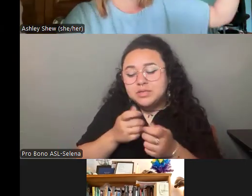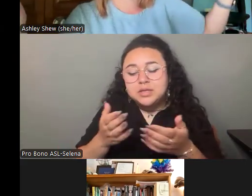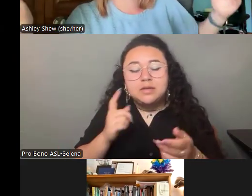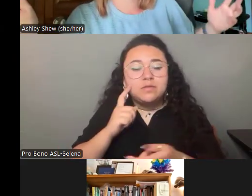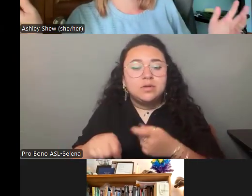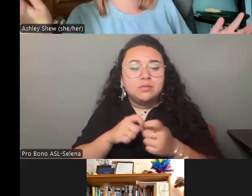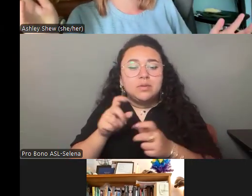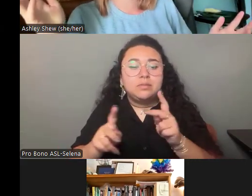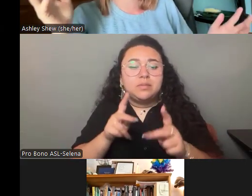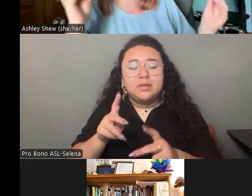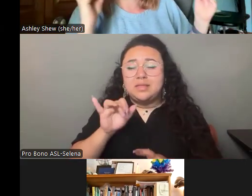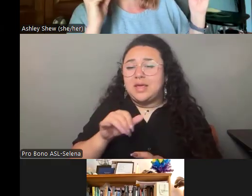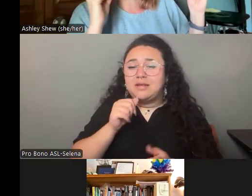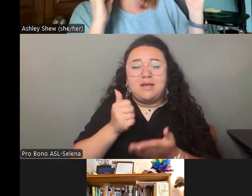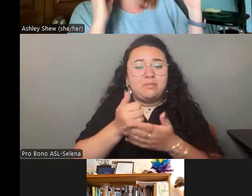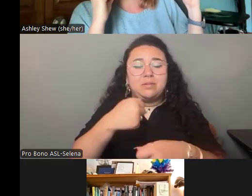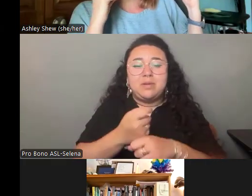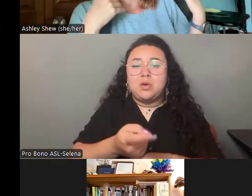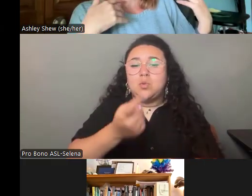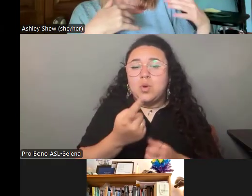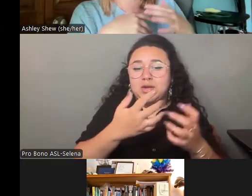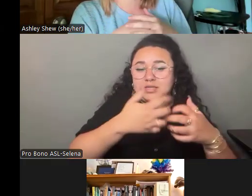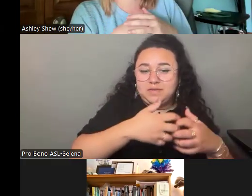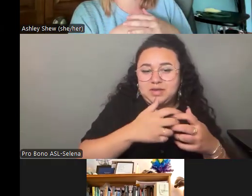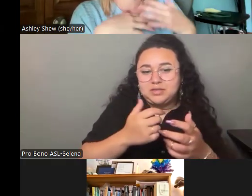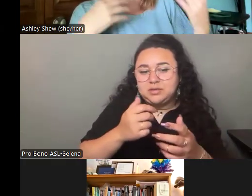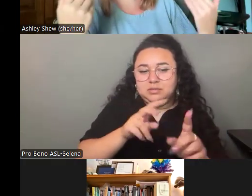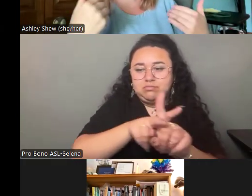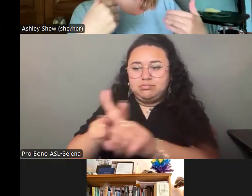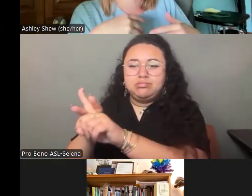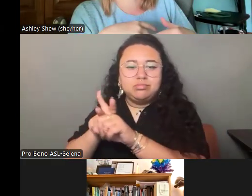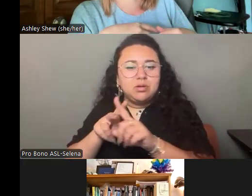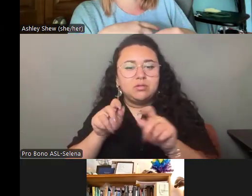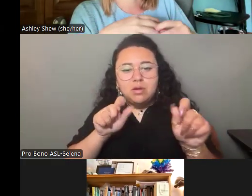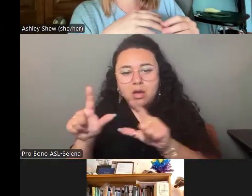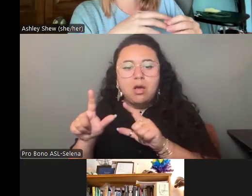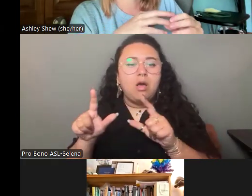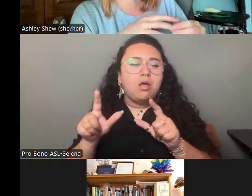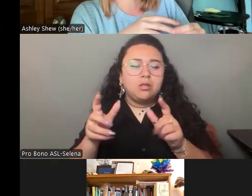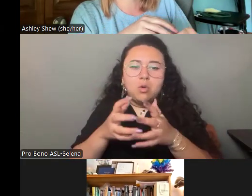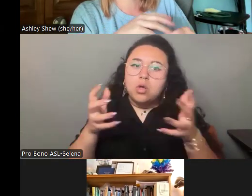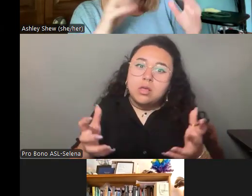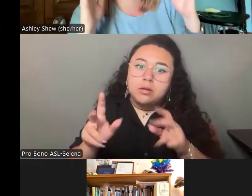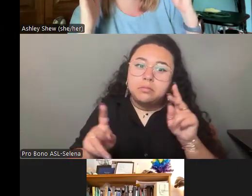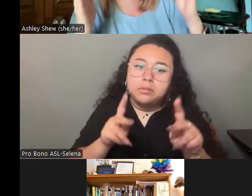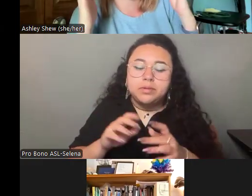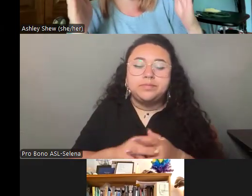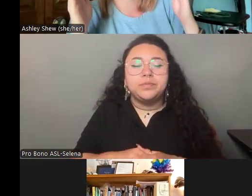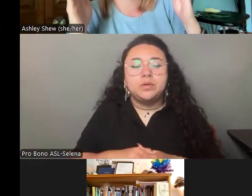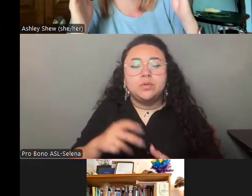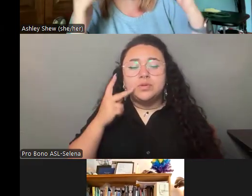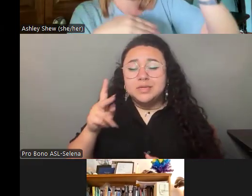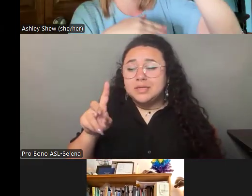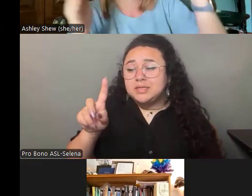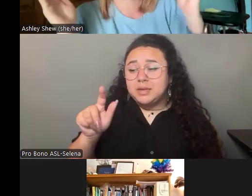device that like lots of people can use. We also see disabled people brought in as human subjects when people